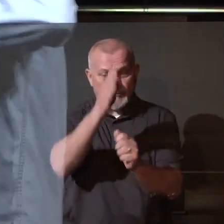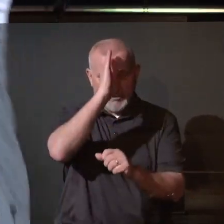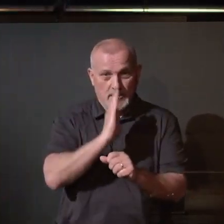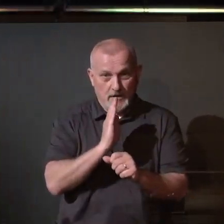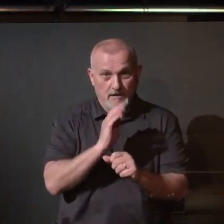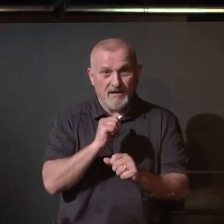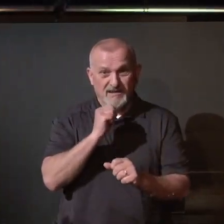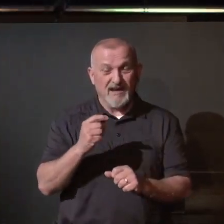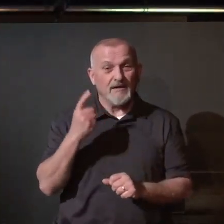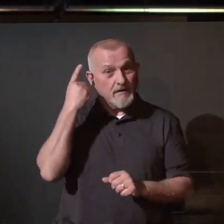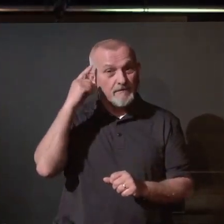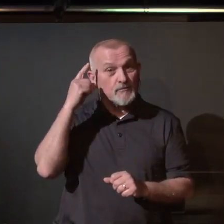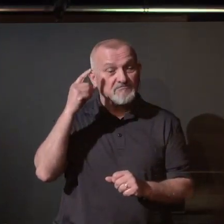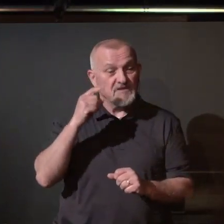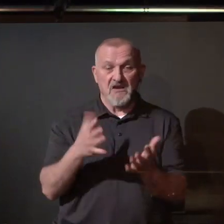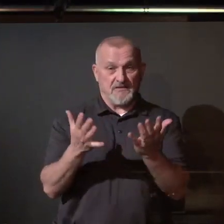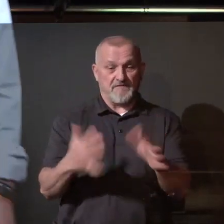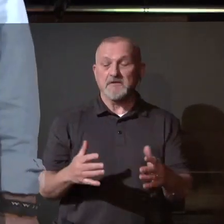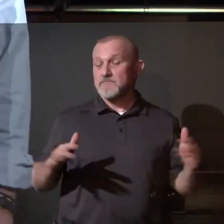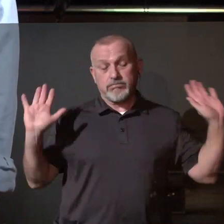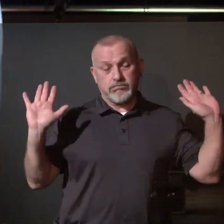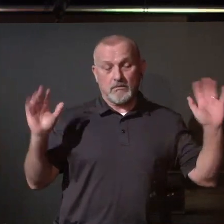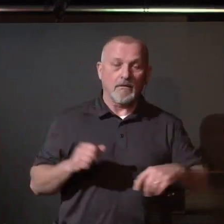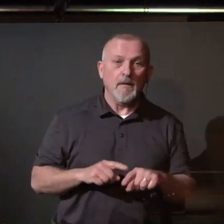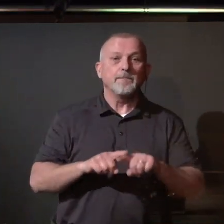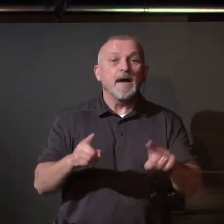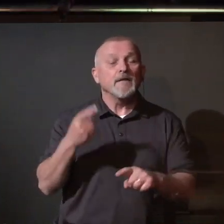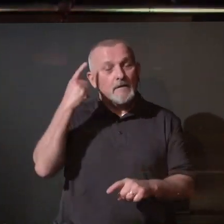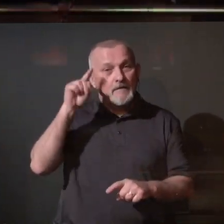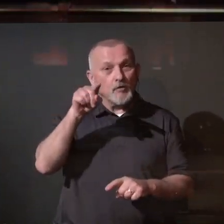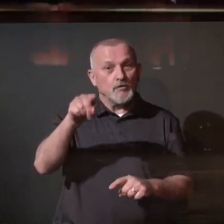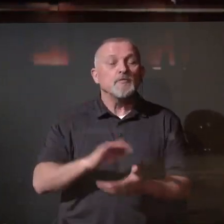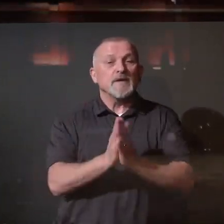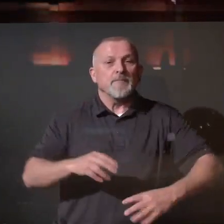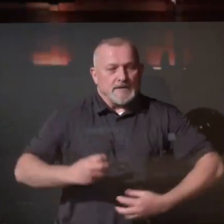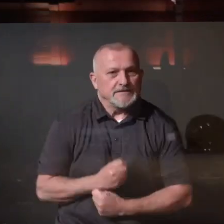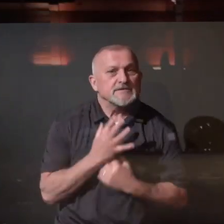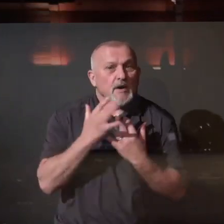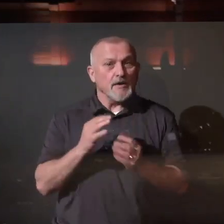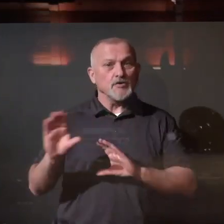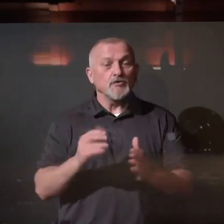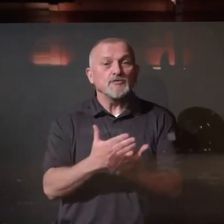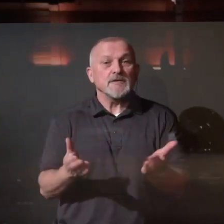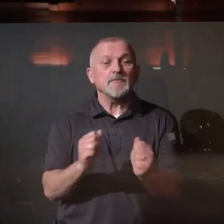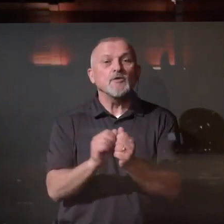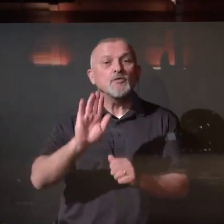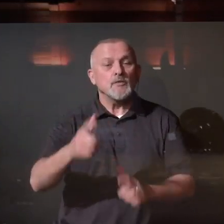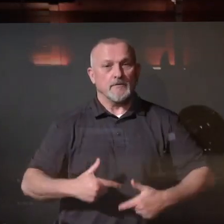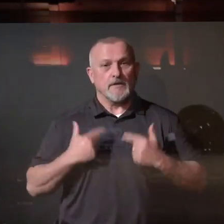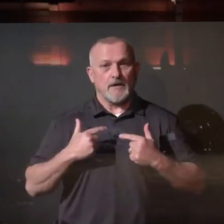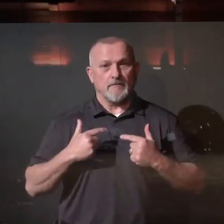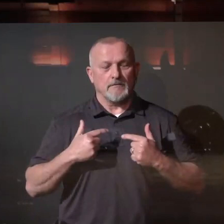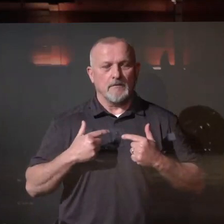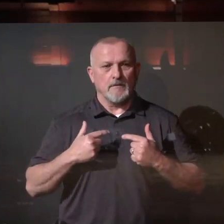would promote and inspire something else to happen with your life. What is that thing that your salvation is meant to inspire?